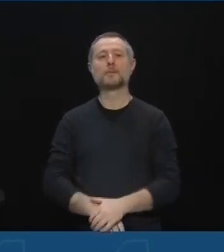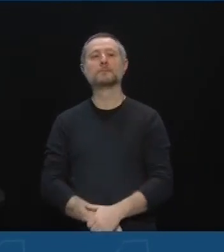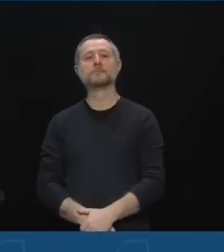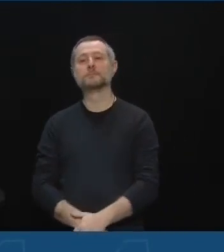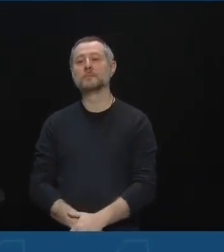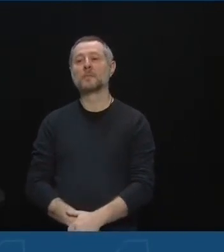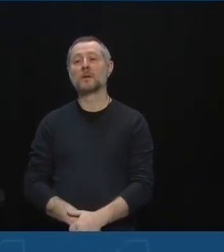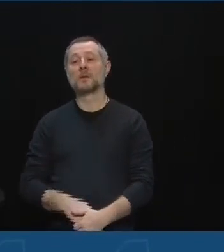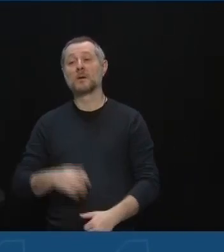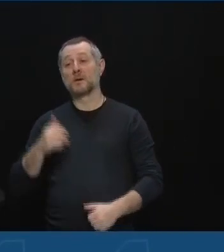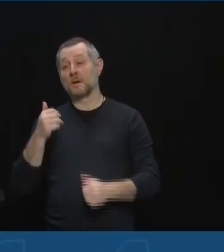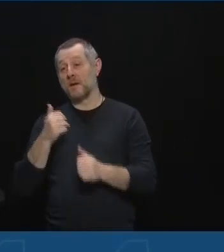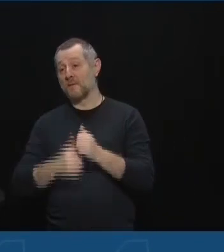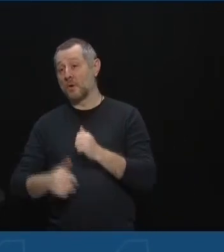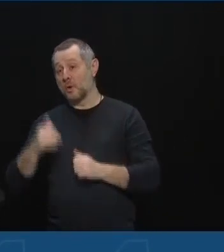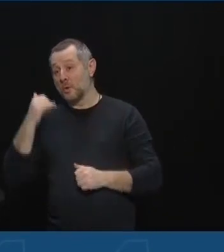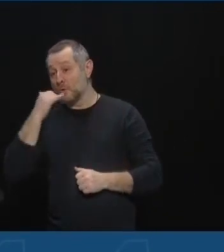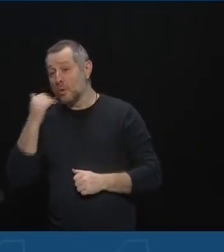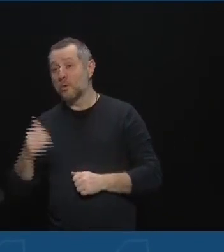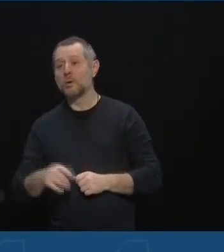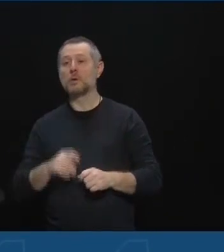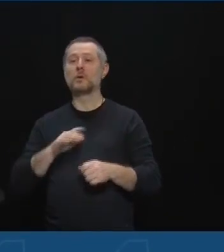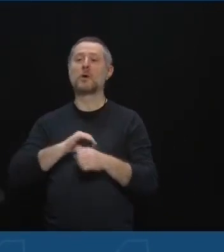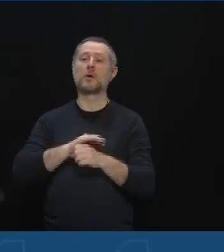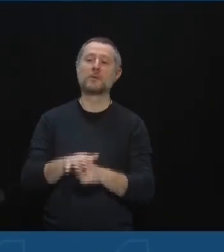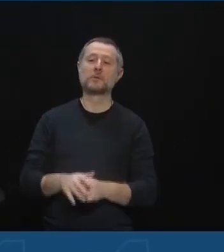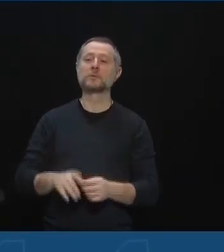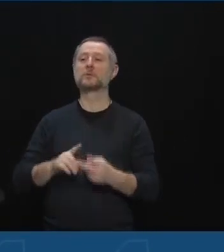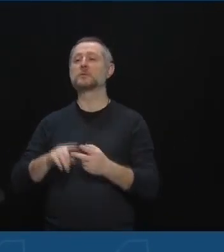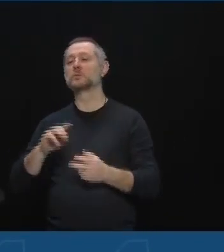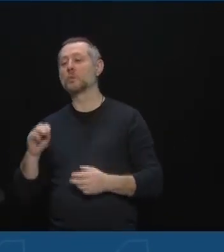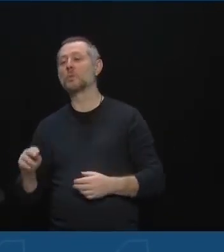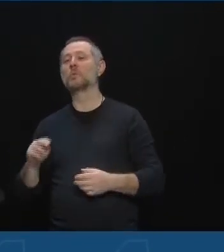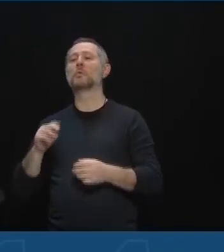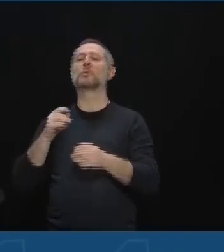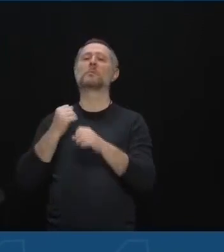was COVID zoo baseball. COVID zoo baseball. COVID zoo.